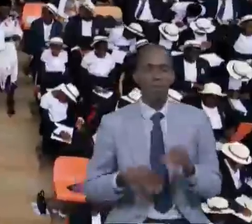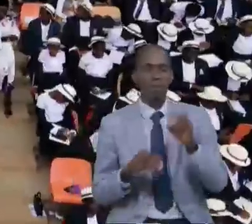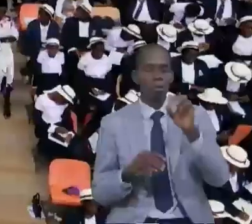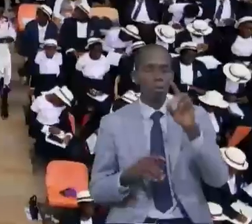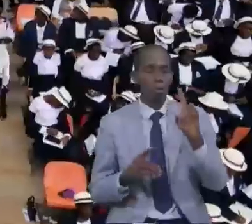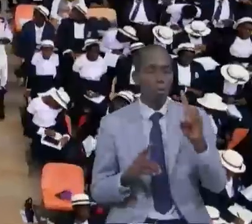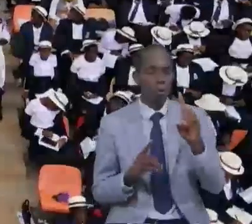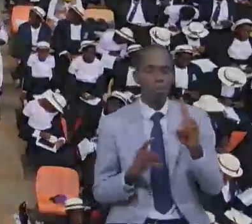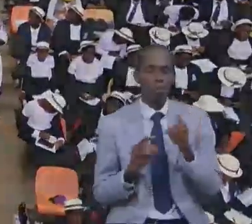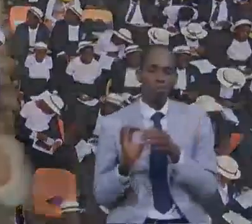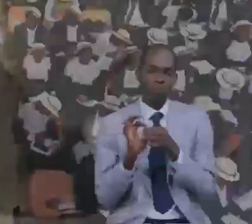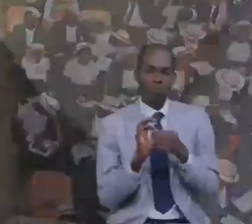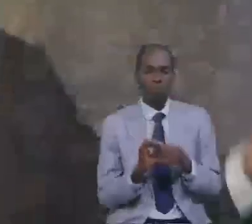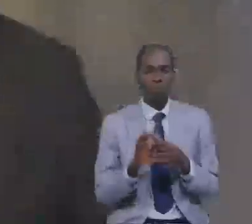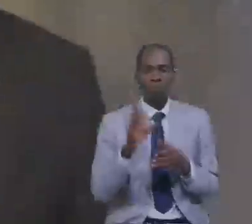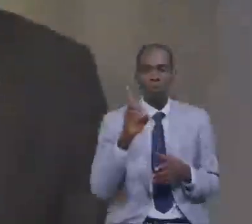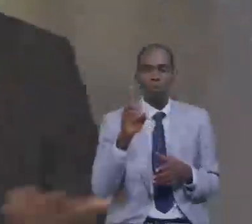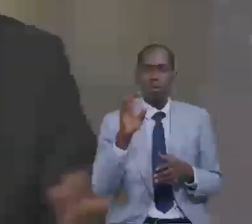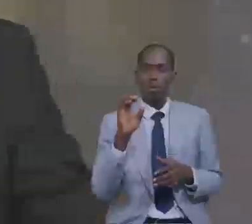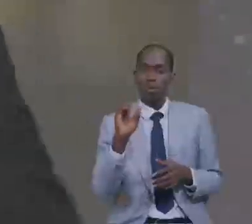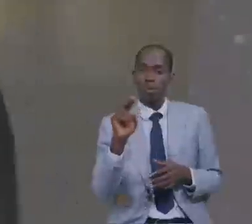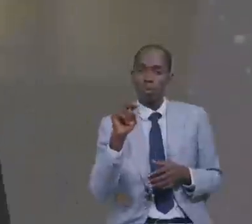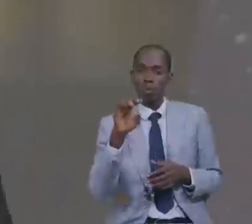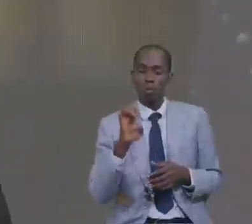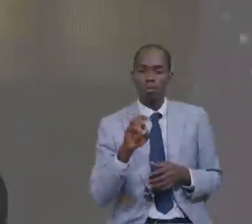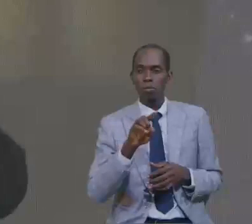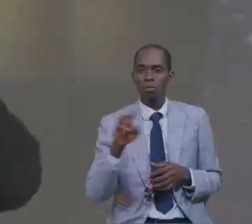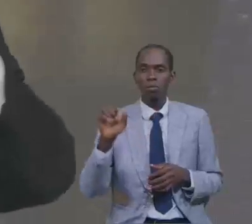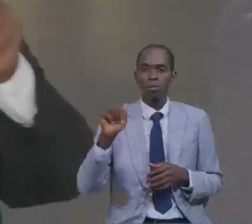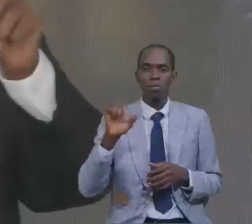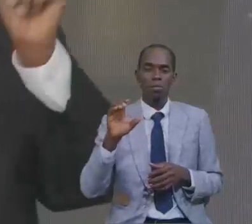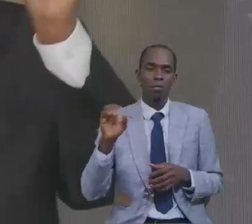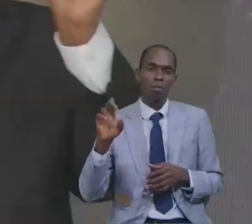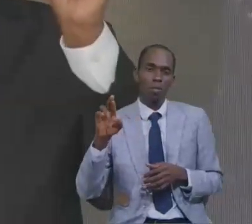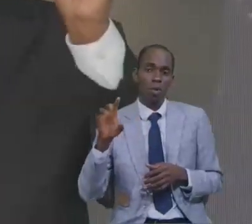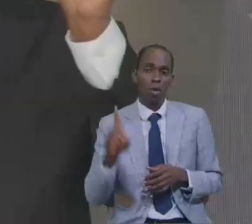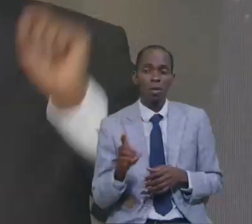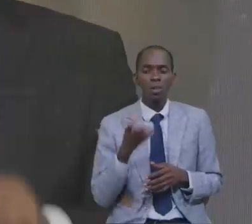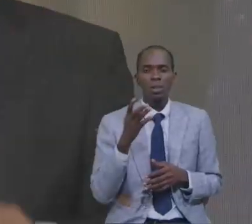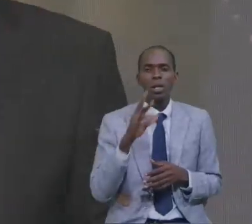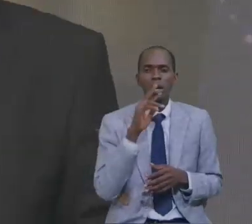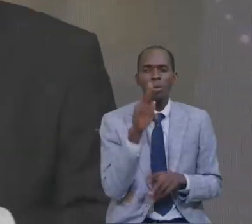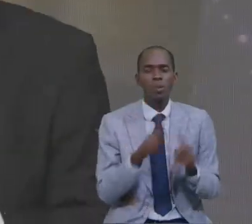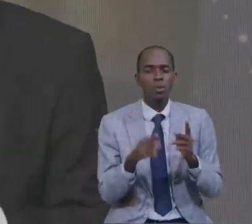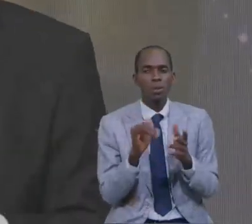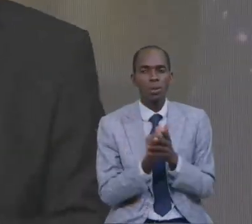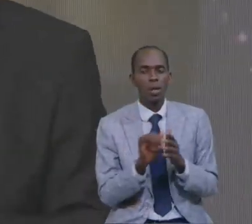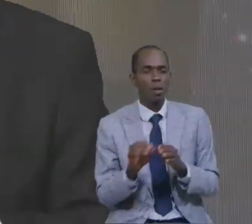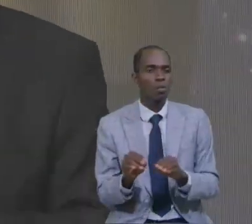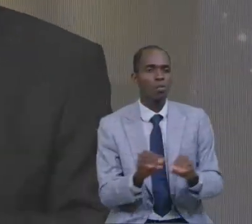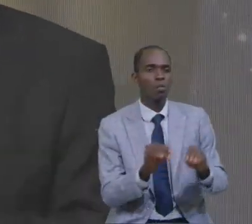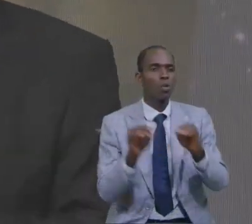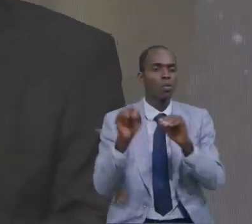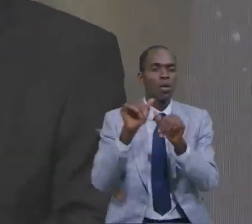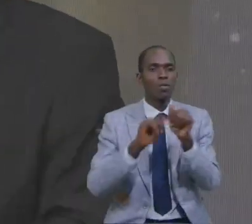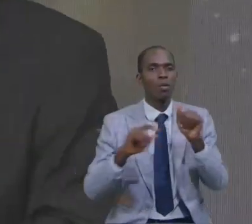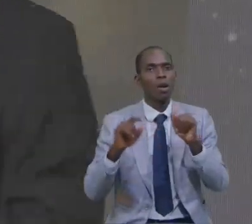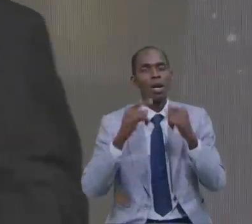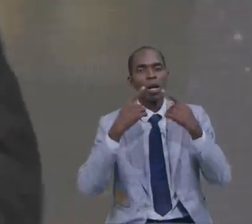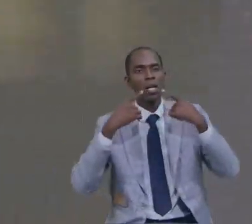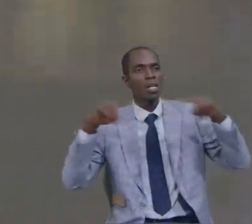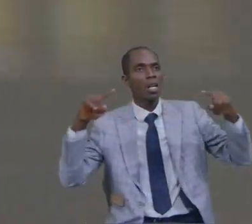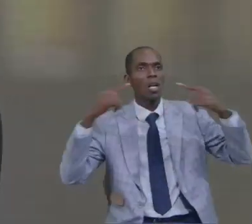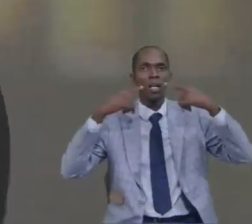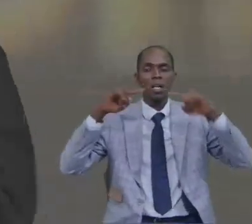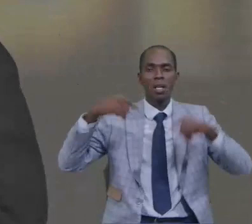and are blowing the trumpet, I'm sanctified. They have a disagreeable spirit.